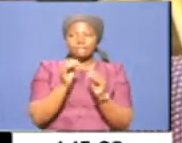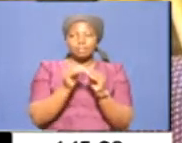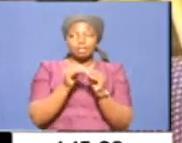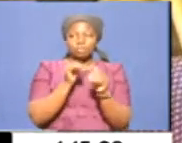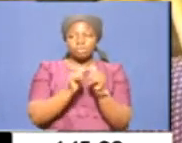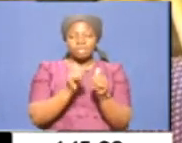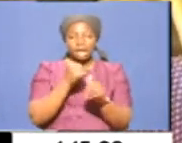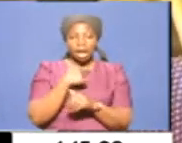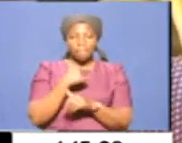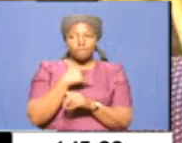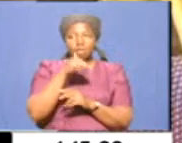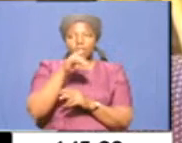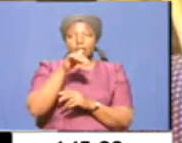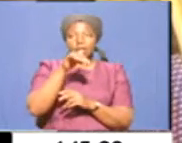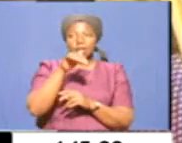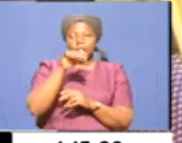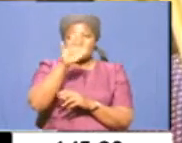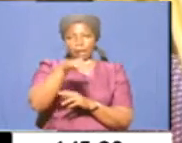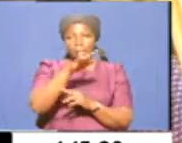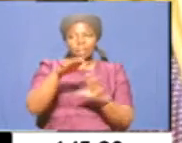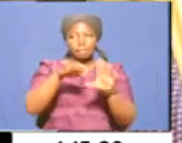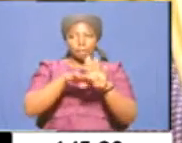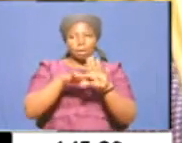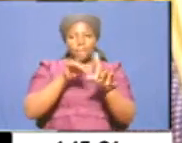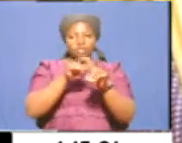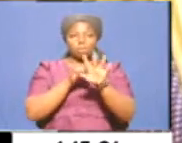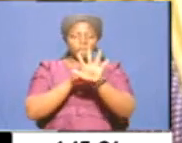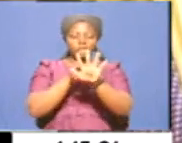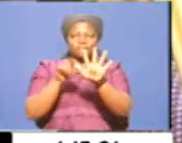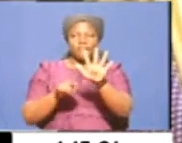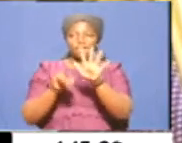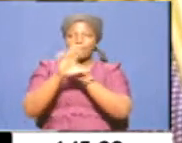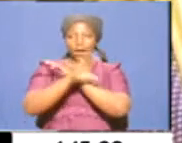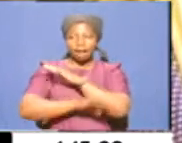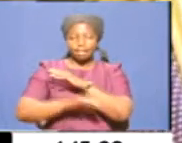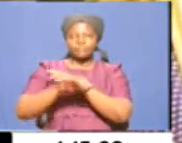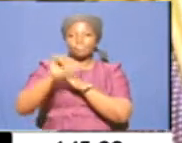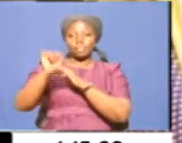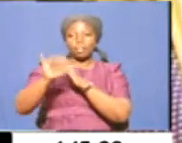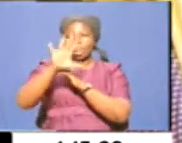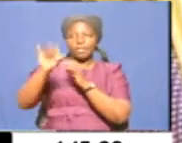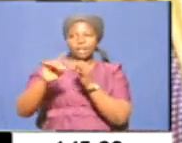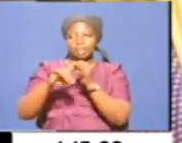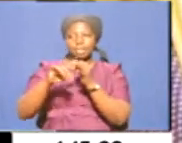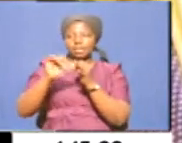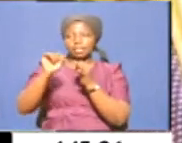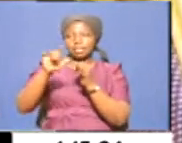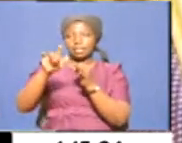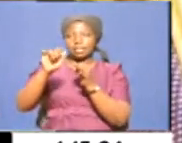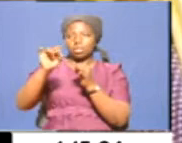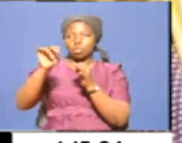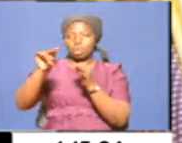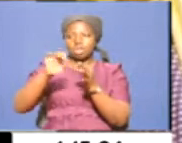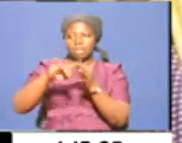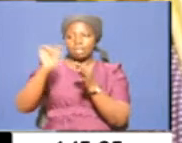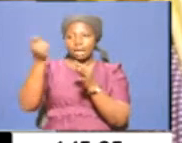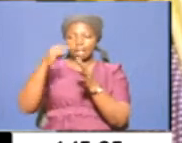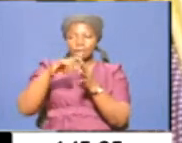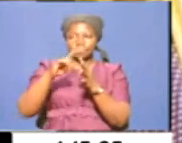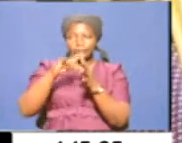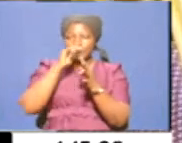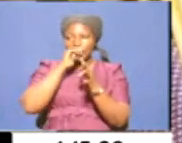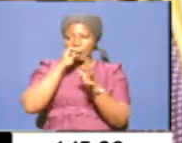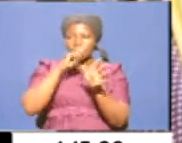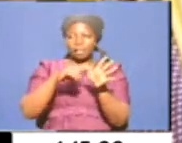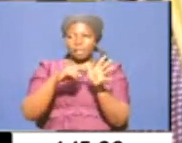board parliamentarians, like you said, from five countries, that is South Africa, Sierra Leone, Kenya, Tanzania, and Uganda. The main agenda of the